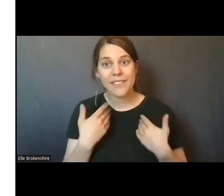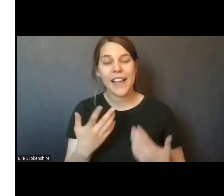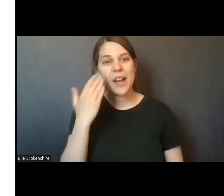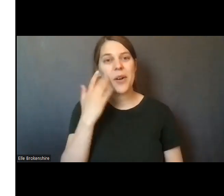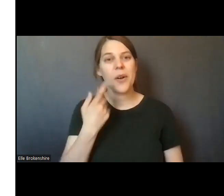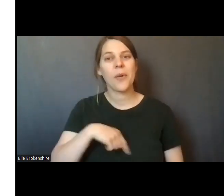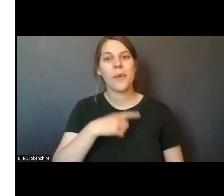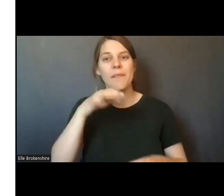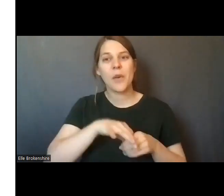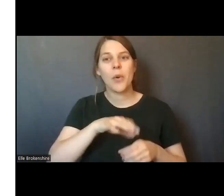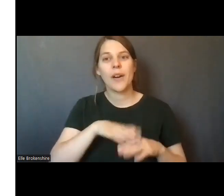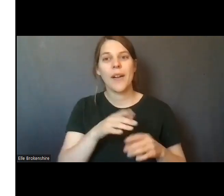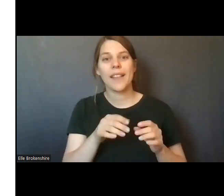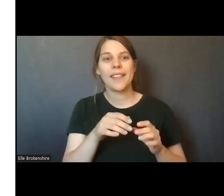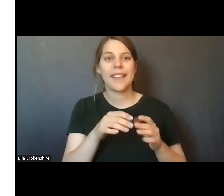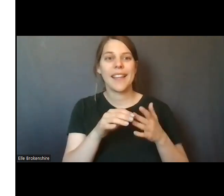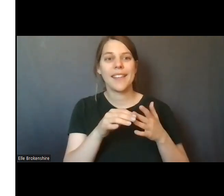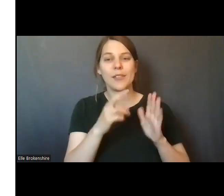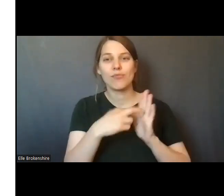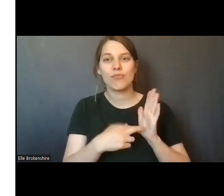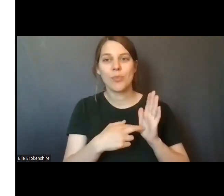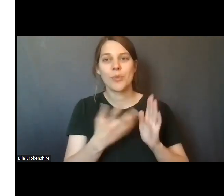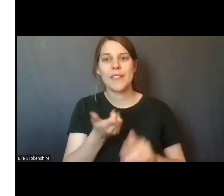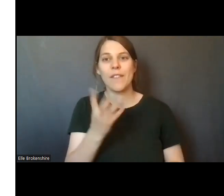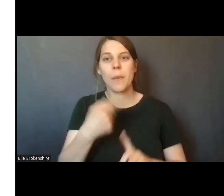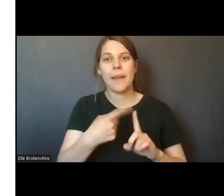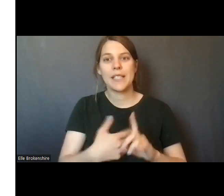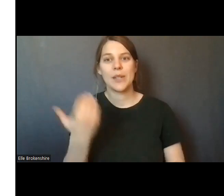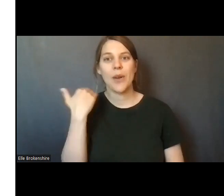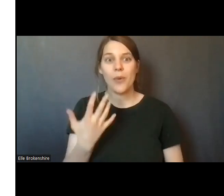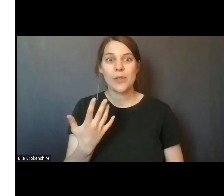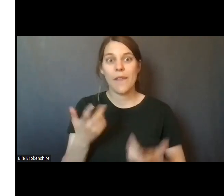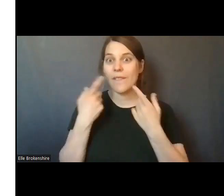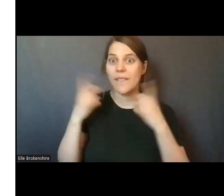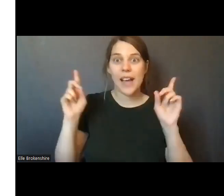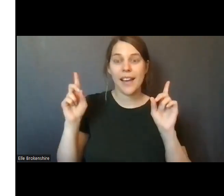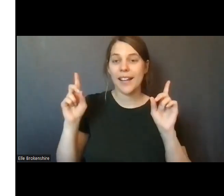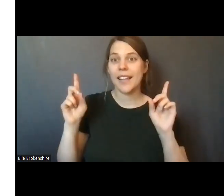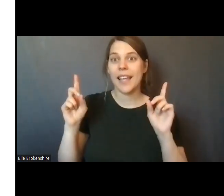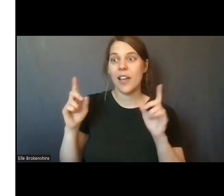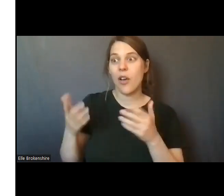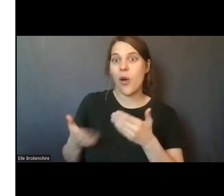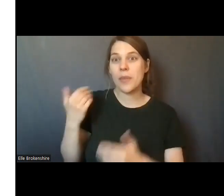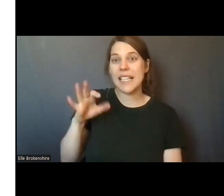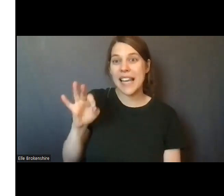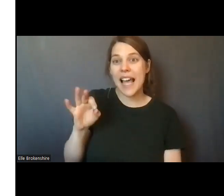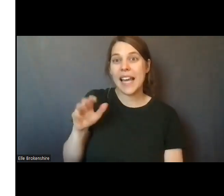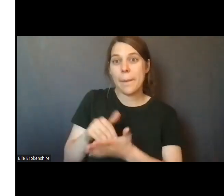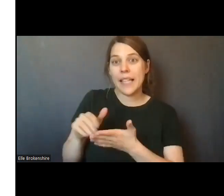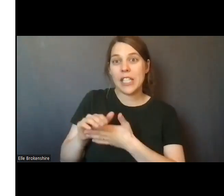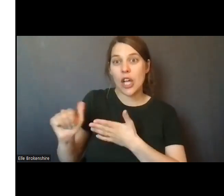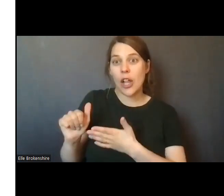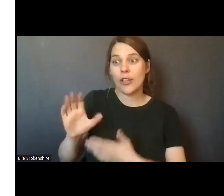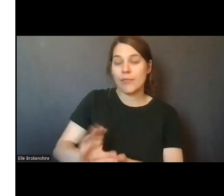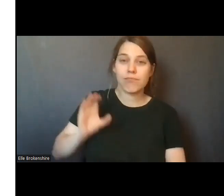guidelines a few months ago. So to see it get out there and us to put, close to $9 million out there on the street to preserve, affordable